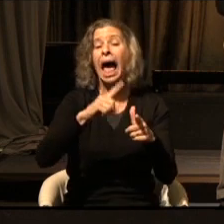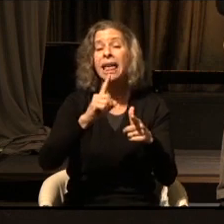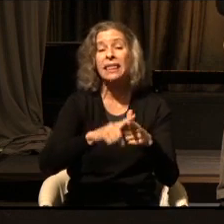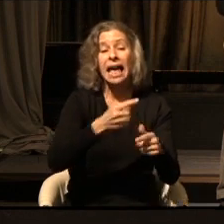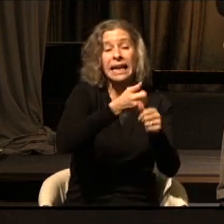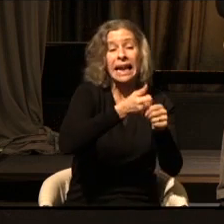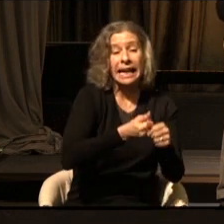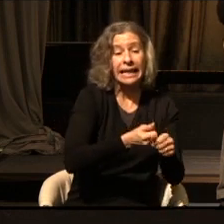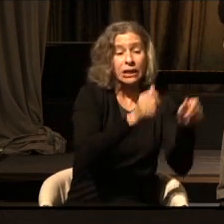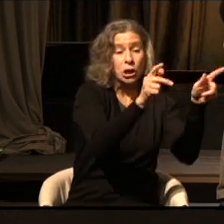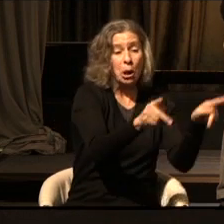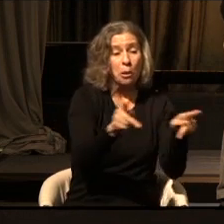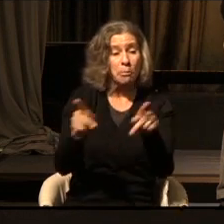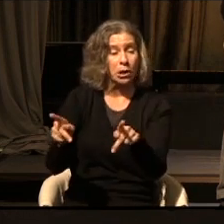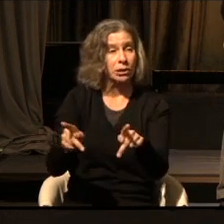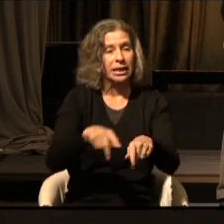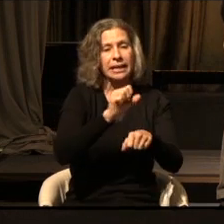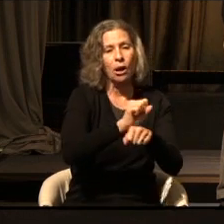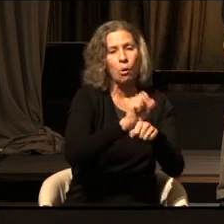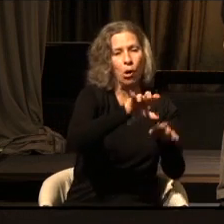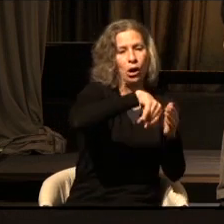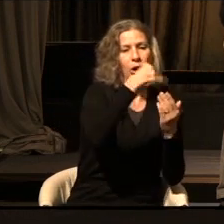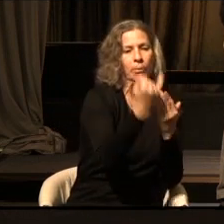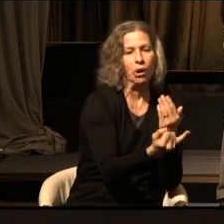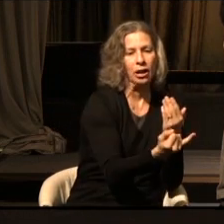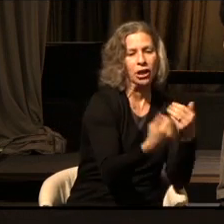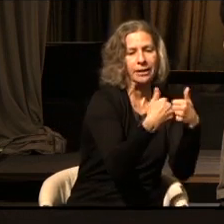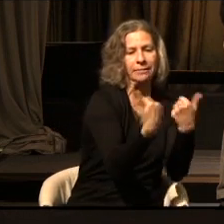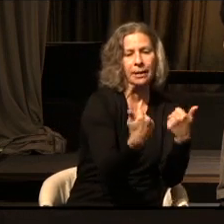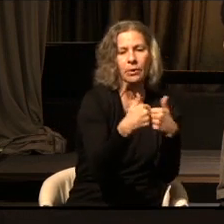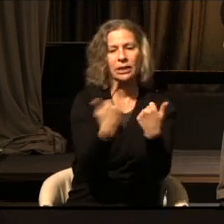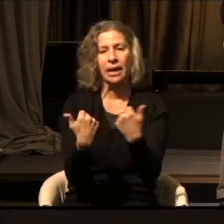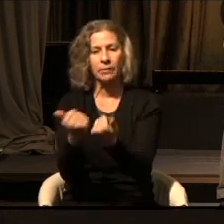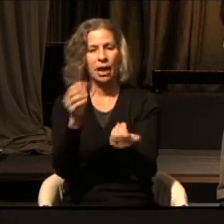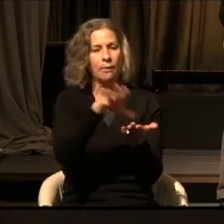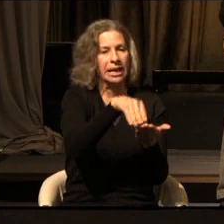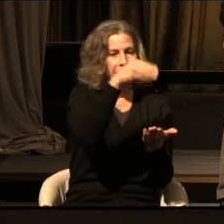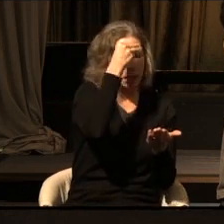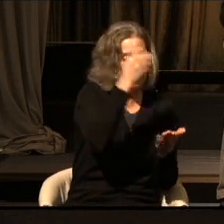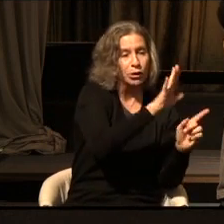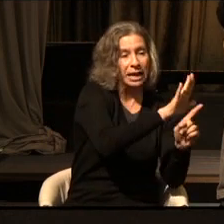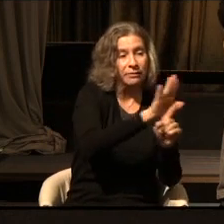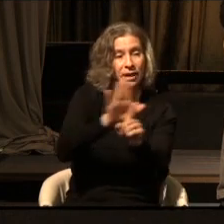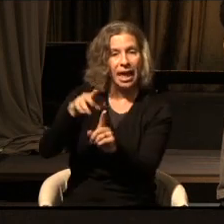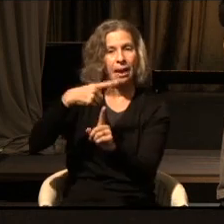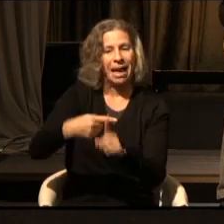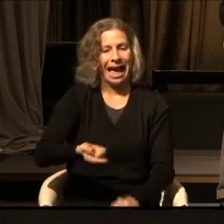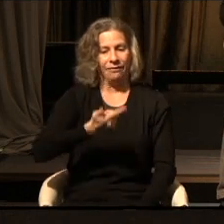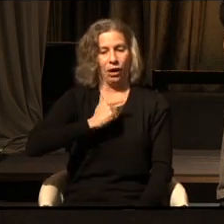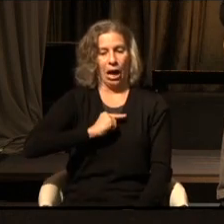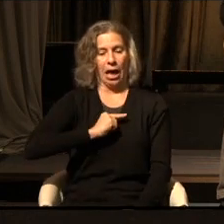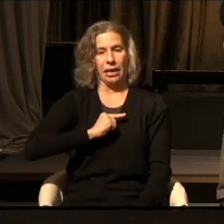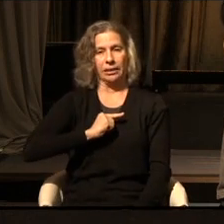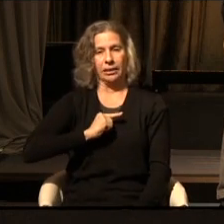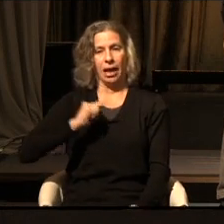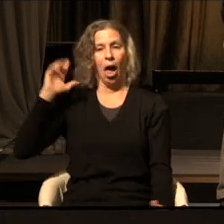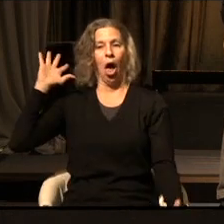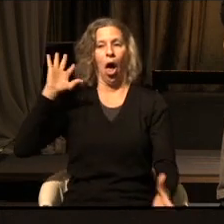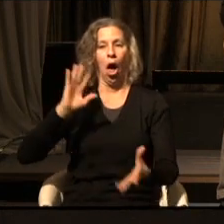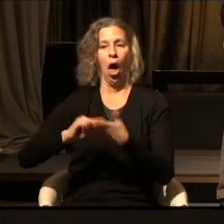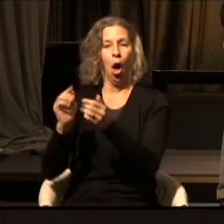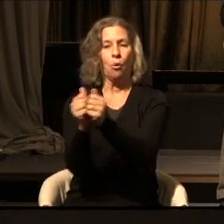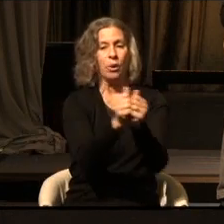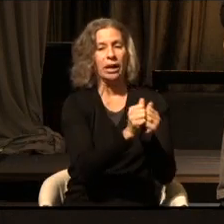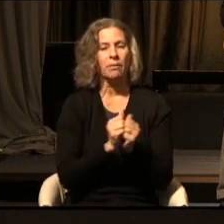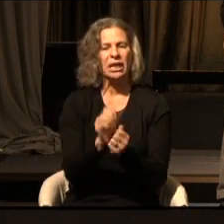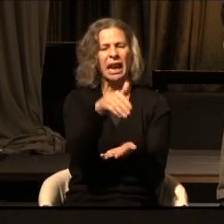of the fellows is working on a particular project that's a learning project for them and for us. We come together then about midway